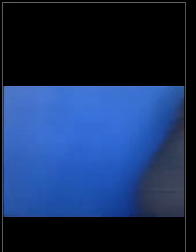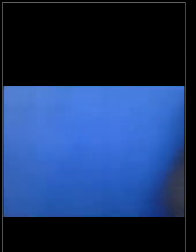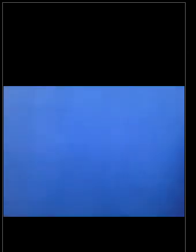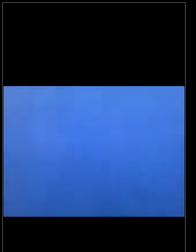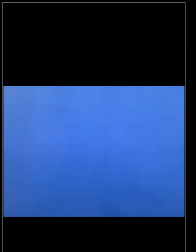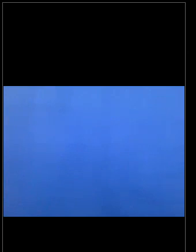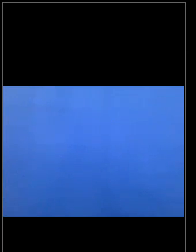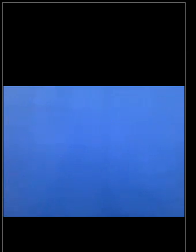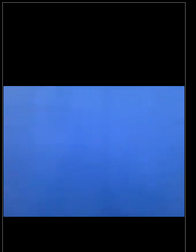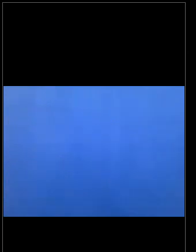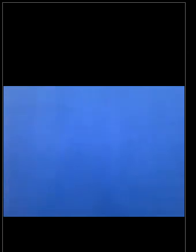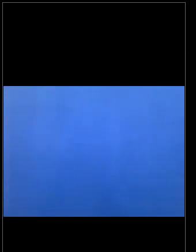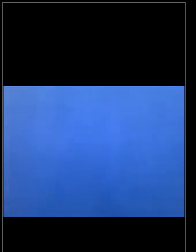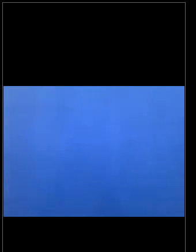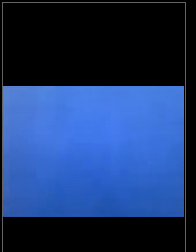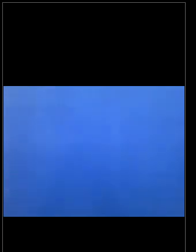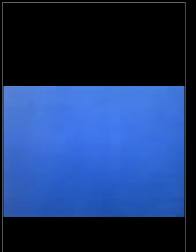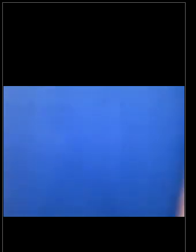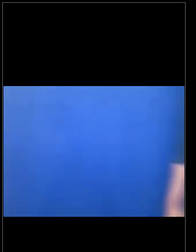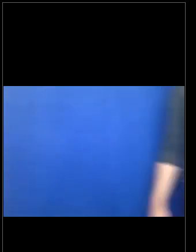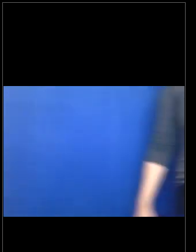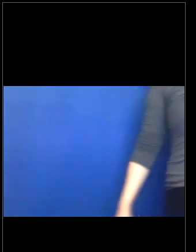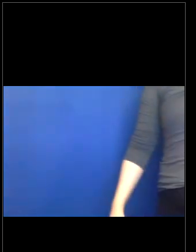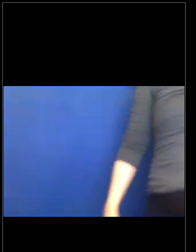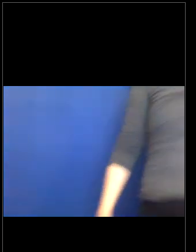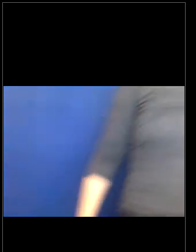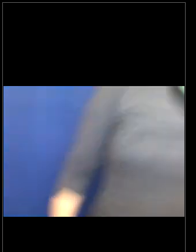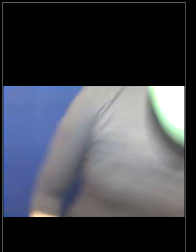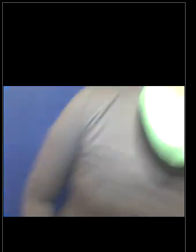Now back to David, I suppose.